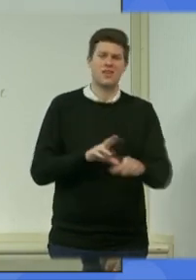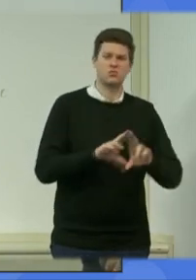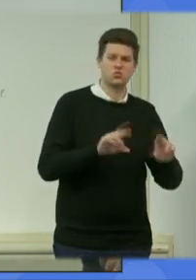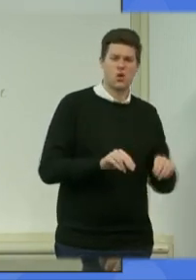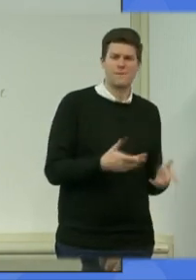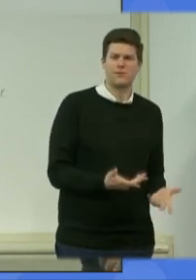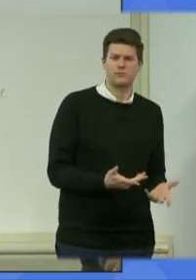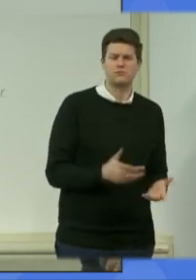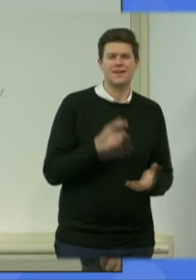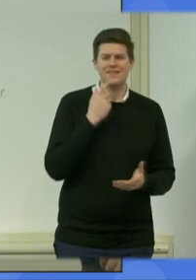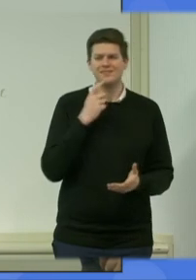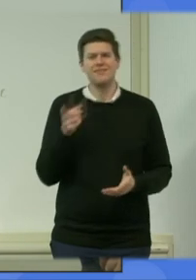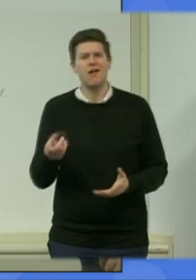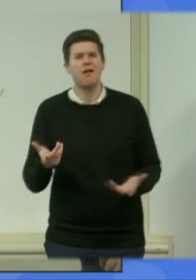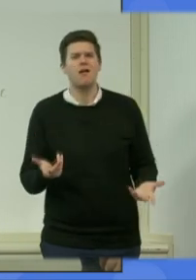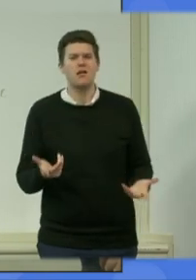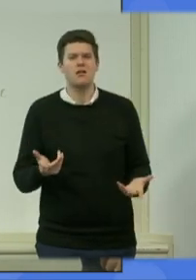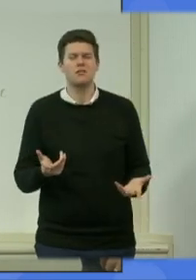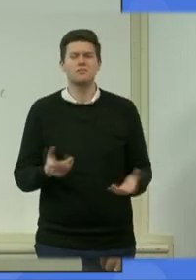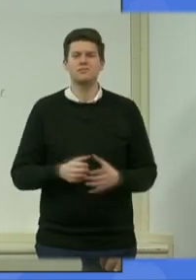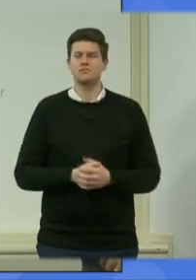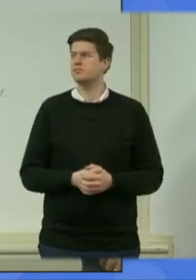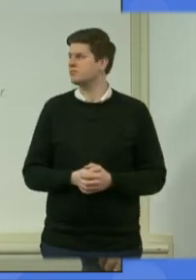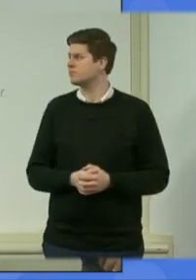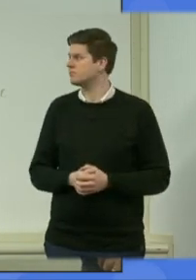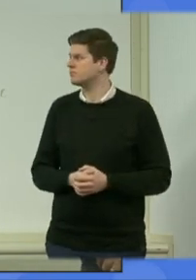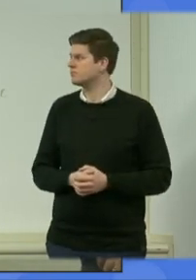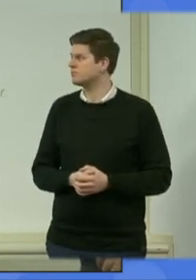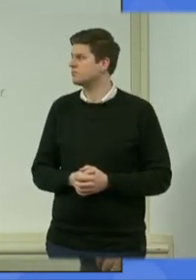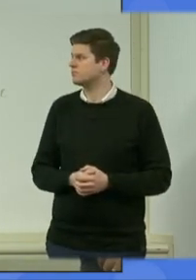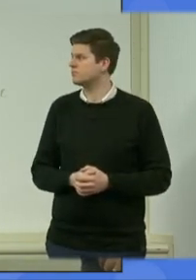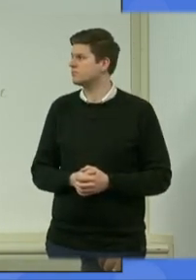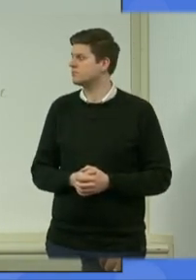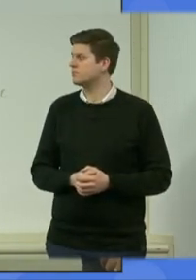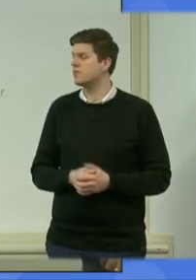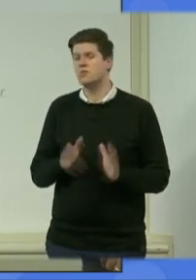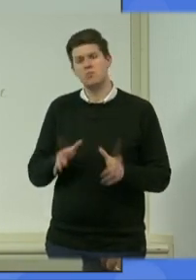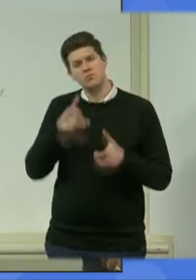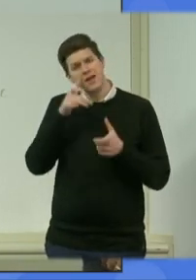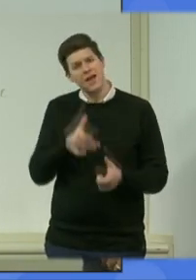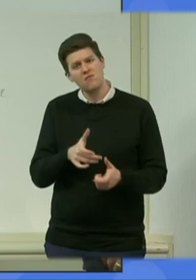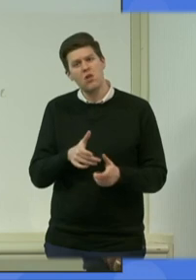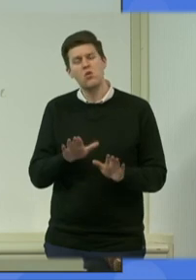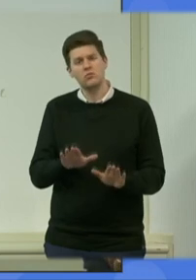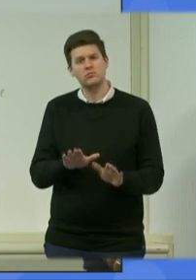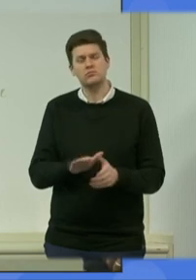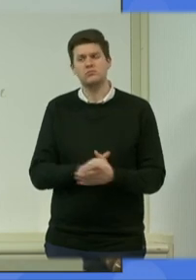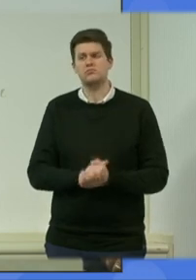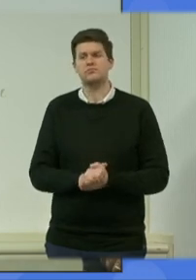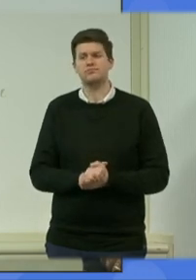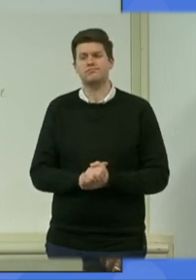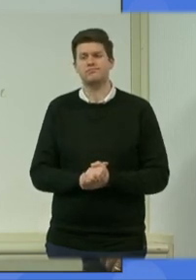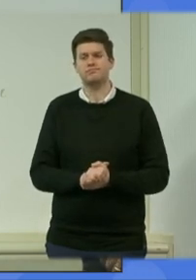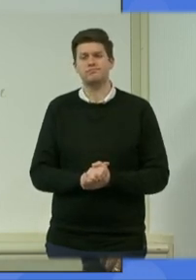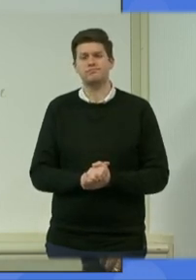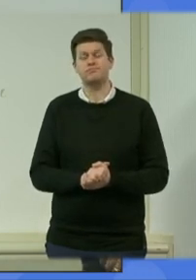both online and from store, so it's not clean. But I'd say that what you have to be careful when you create incentives. You create incentives where we have